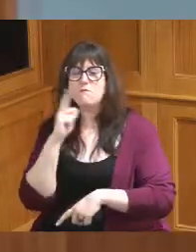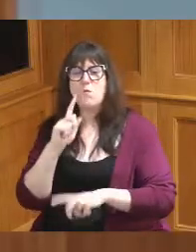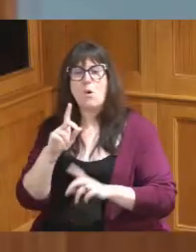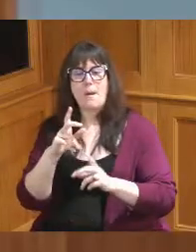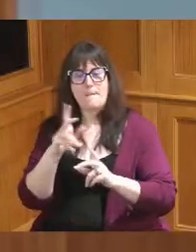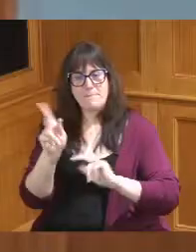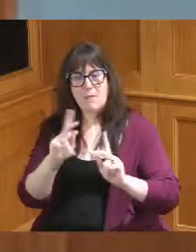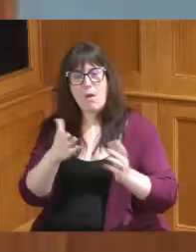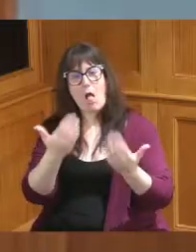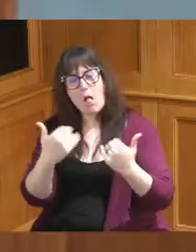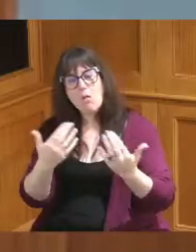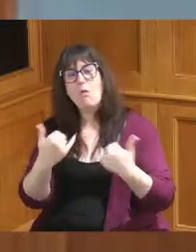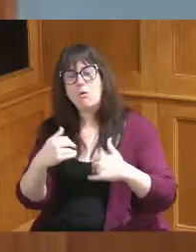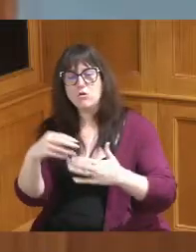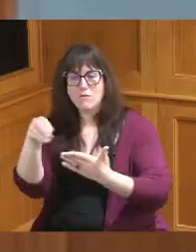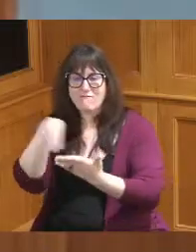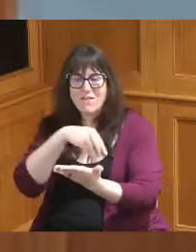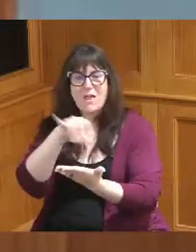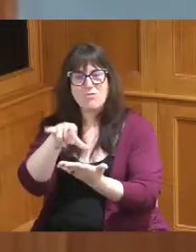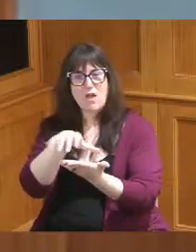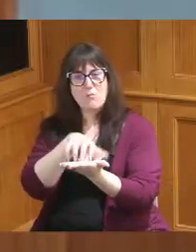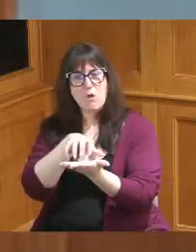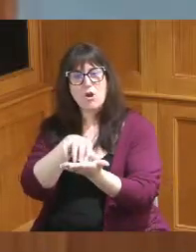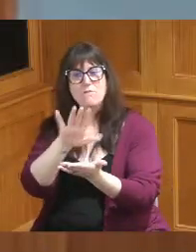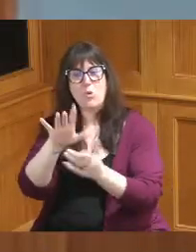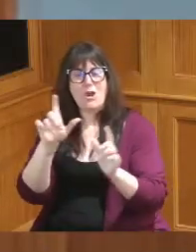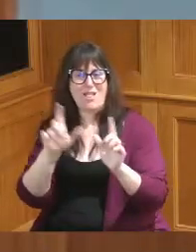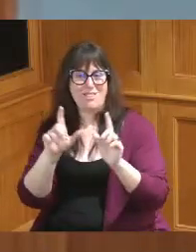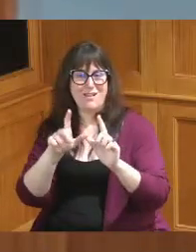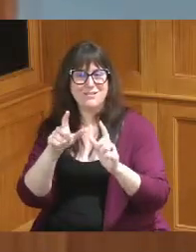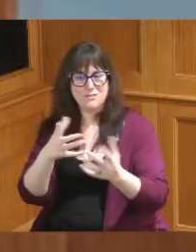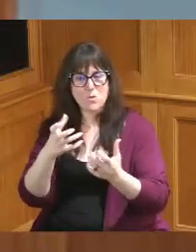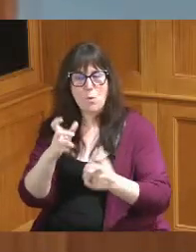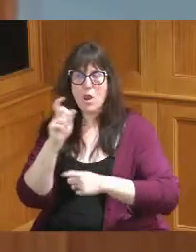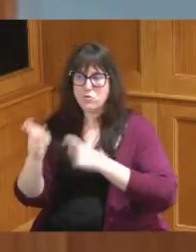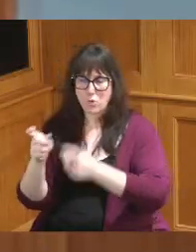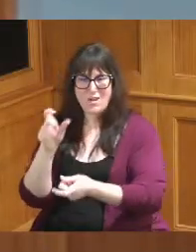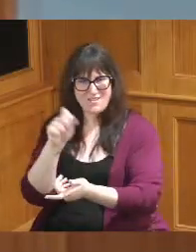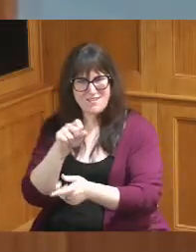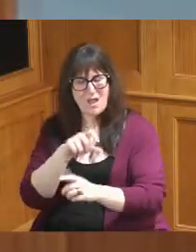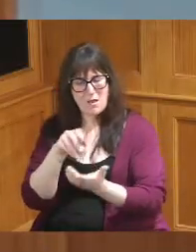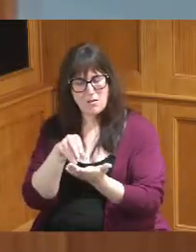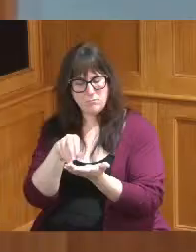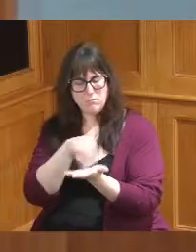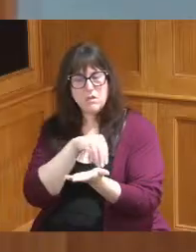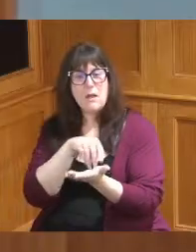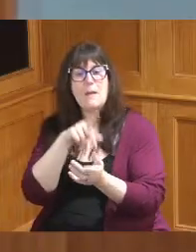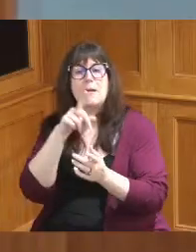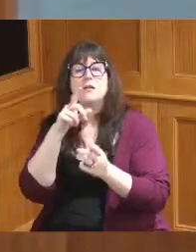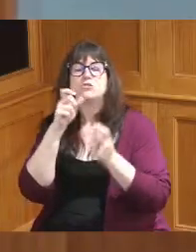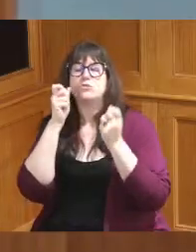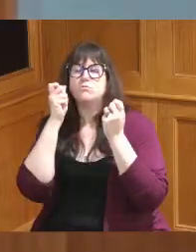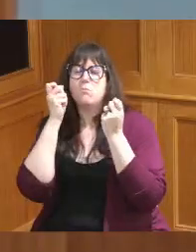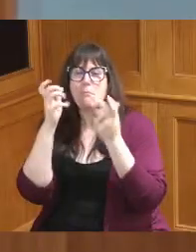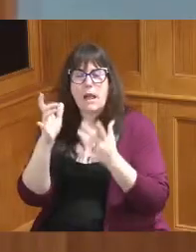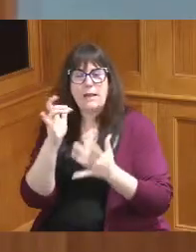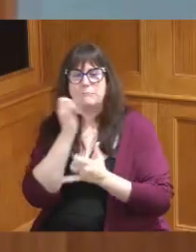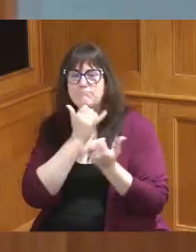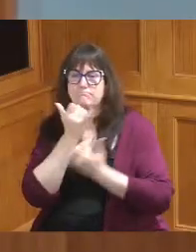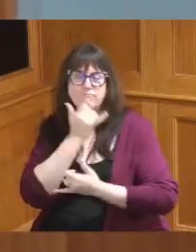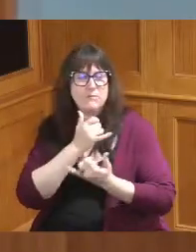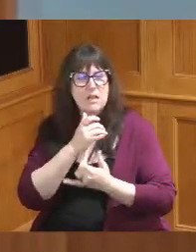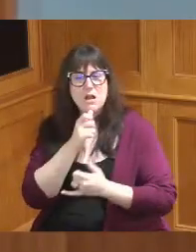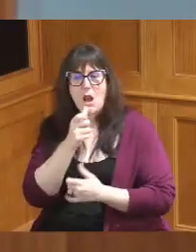organ donation, and filling out that section of your driver's license to say you want to be an organ donor. Because of so many of the myths and mistrust